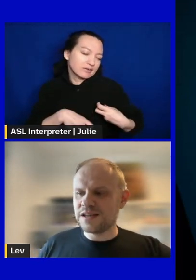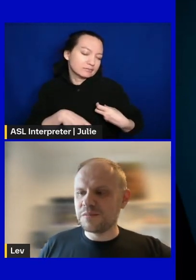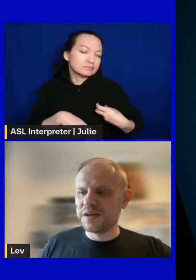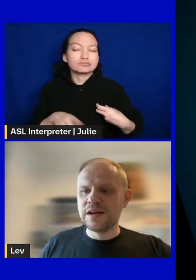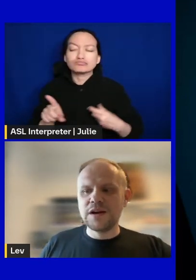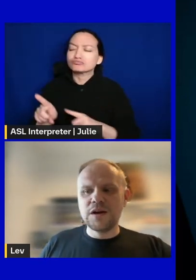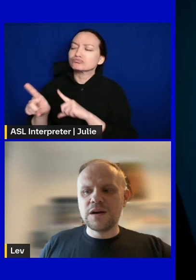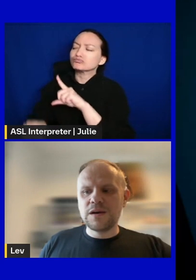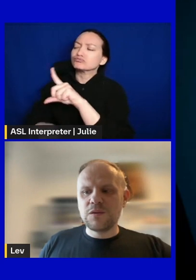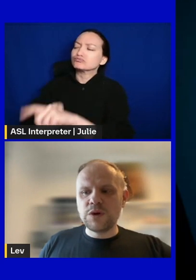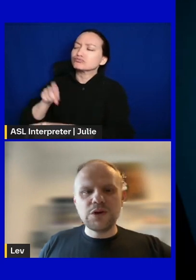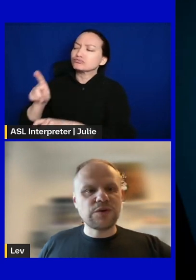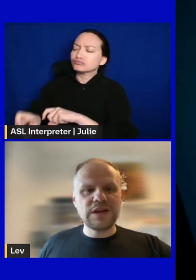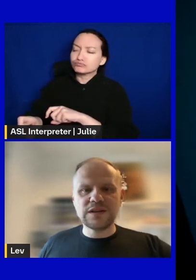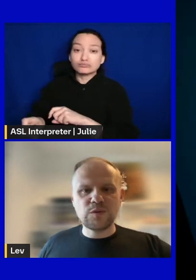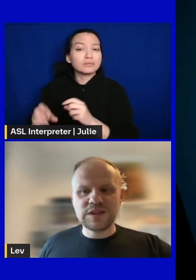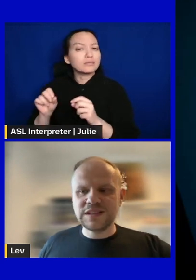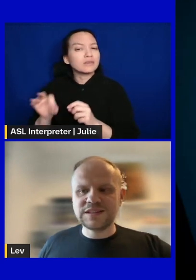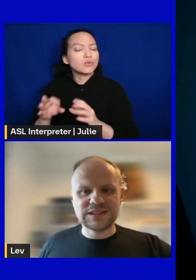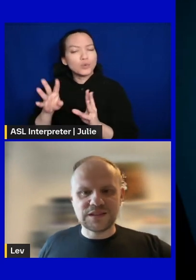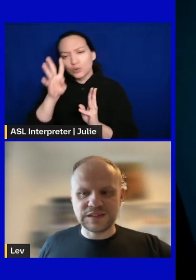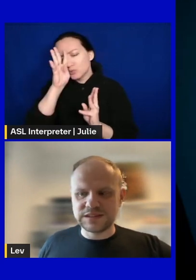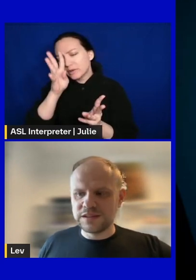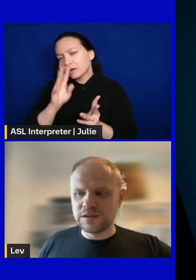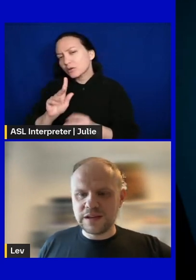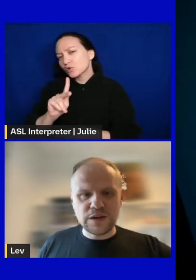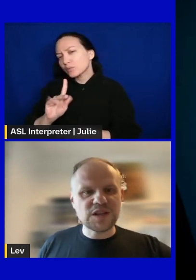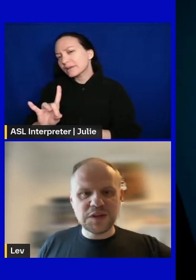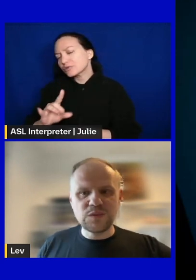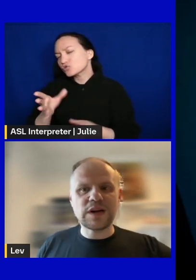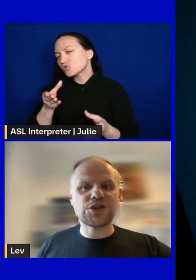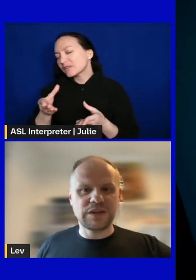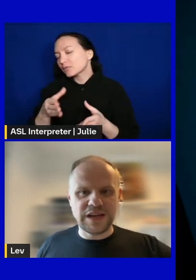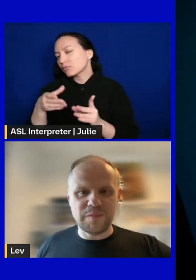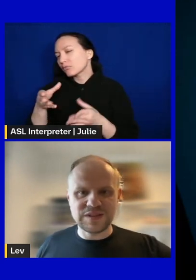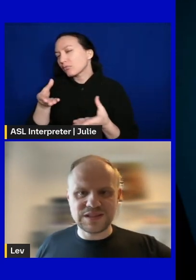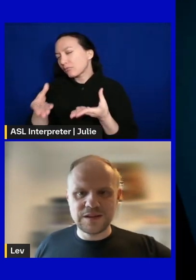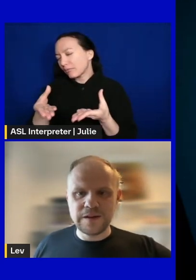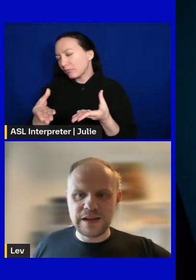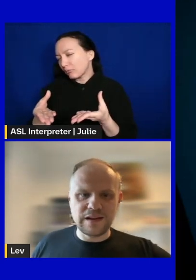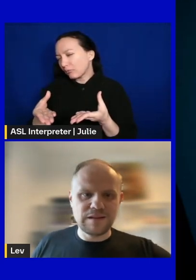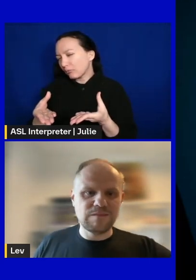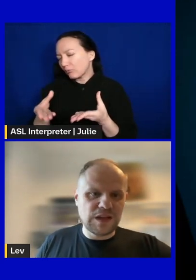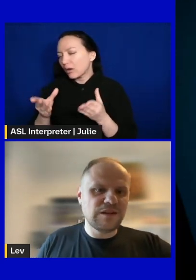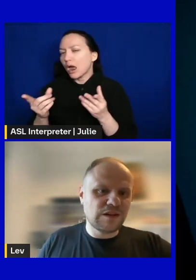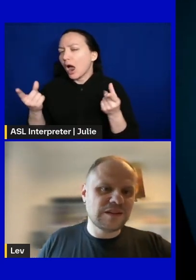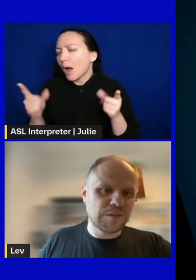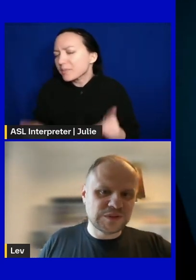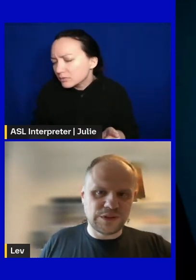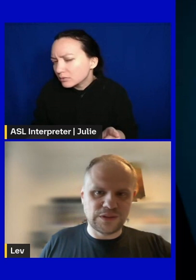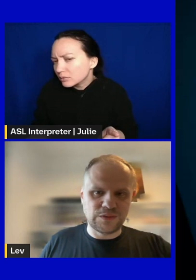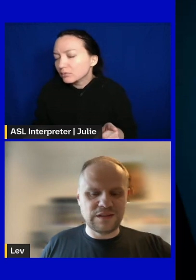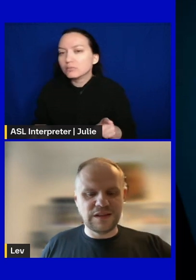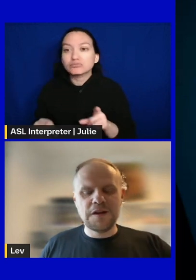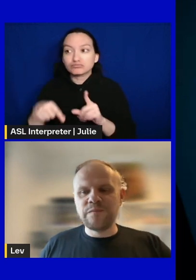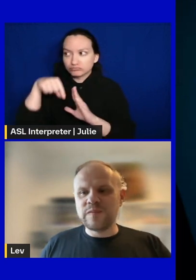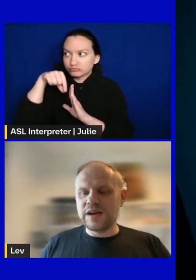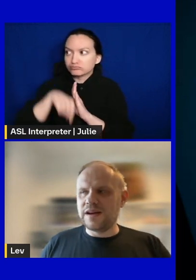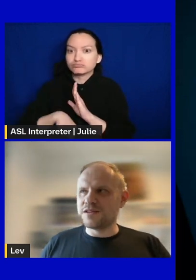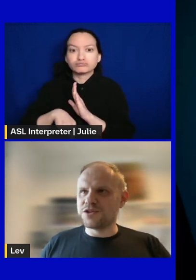asking him, when you create a Kubernetes service, can you explain what actually happens? and there are depths to it,